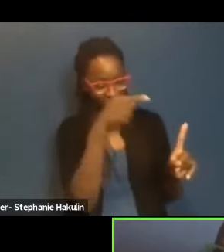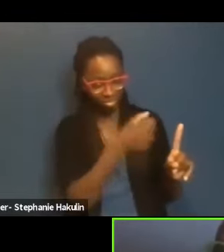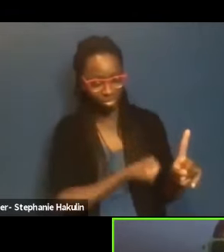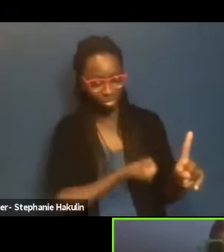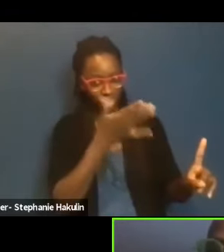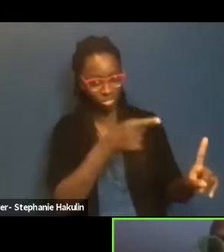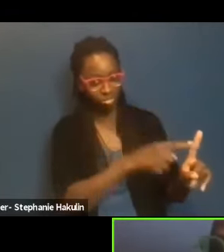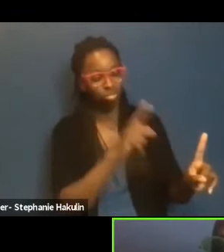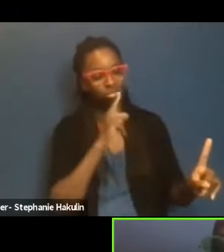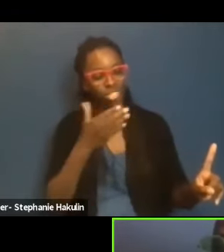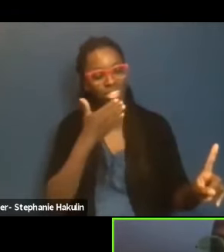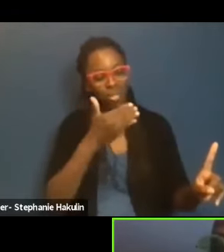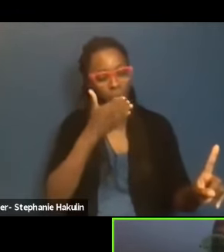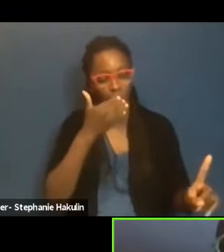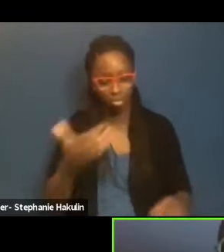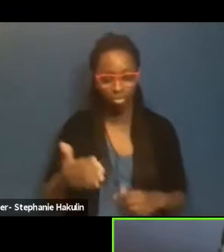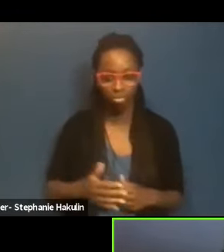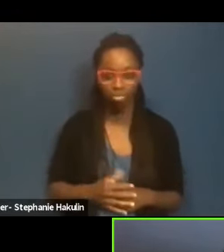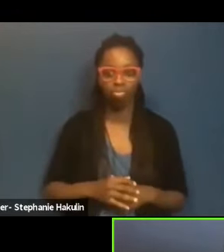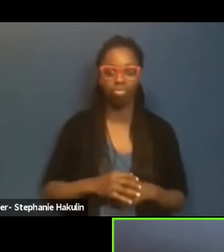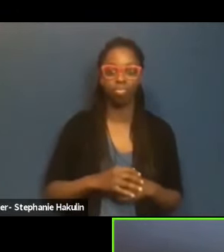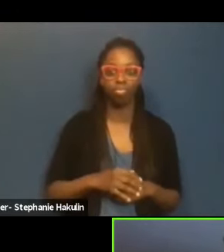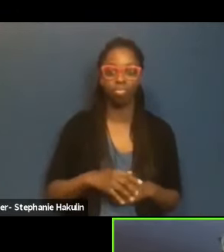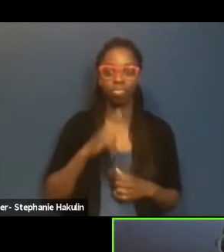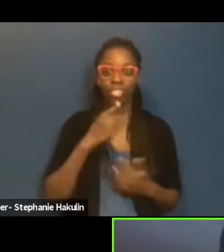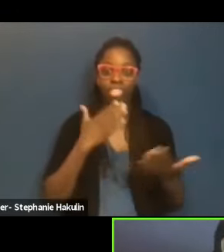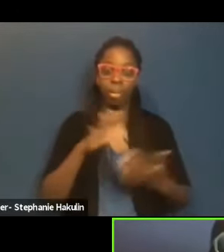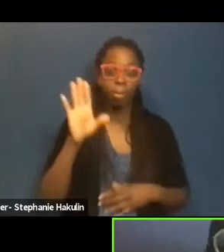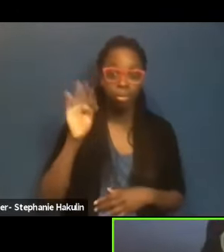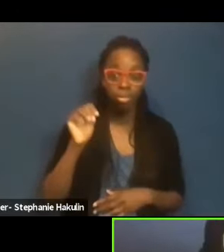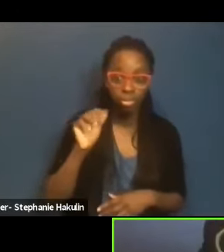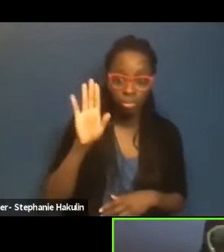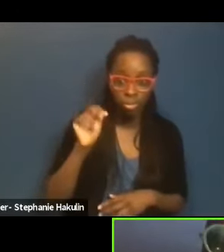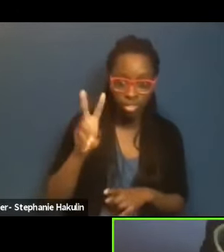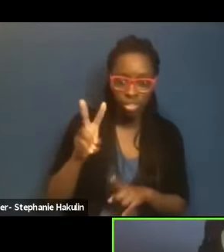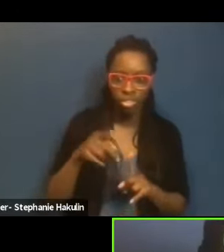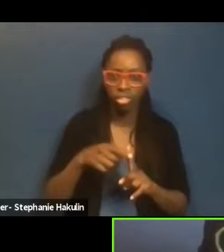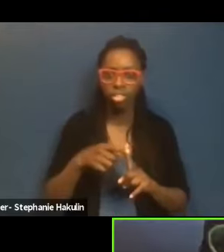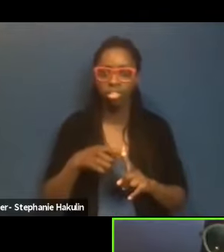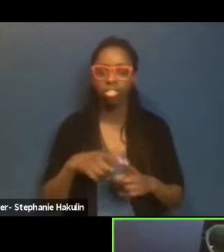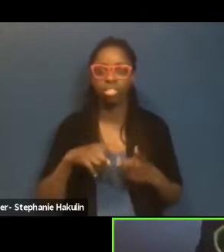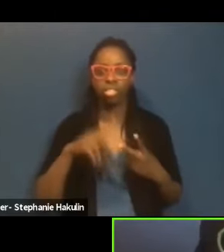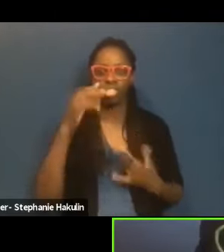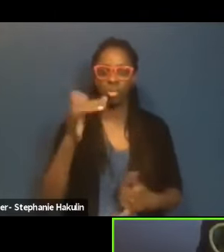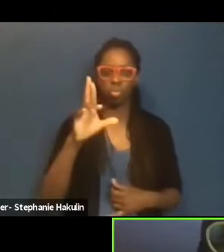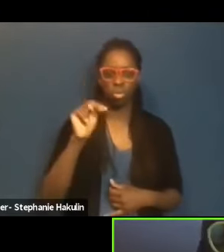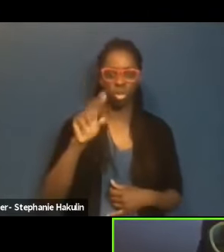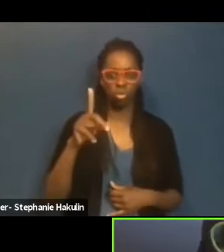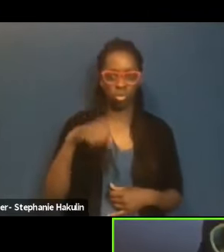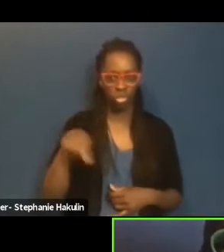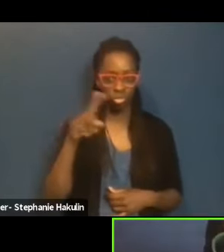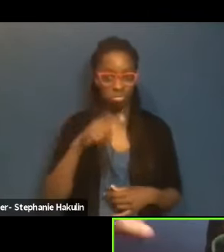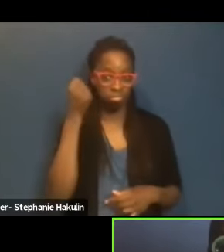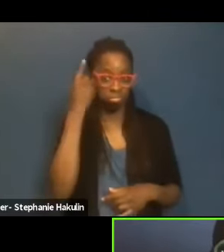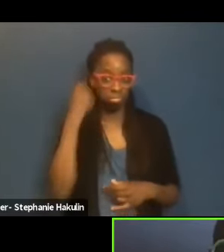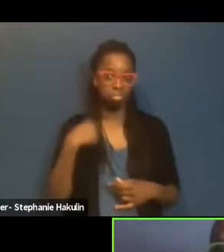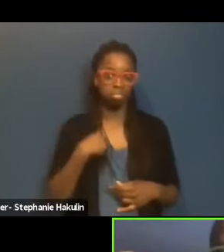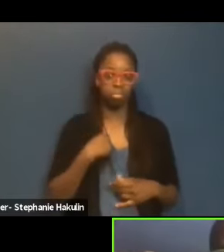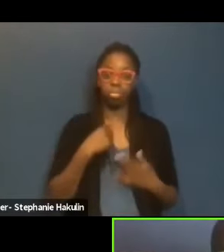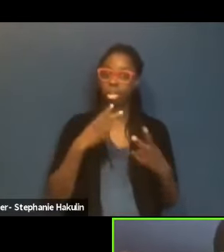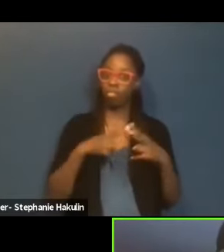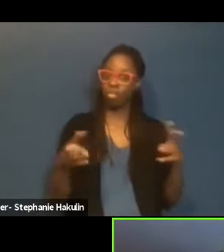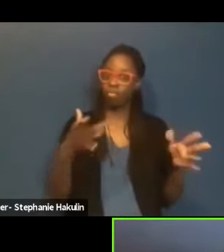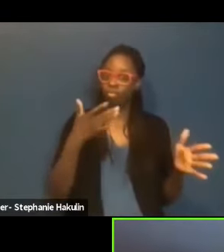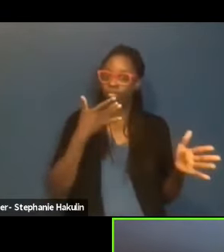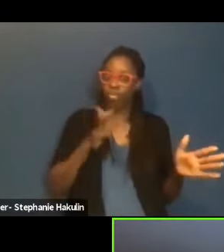y'all, brave new voices. Y'all, that was the end of round two. I am very, very fortunate to let you know that before we